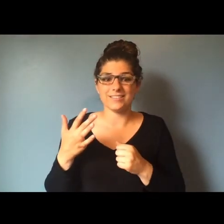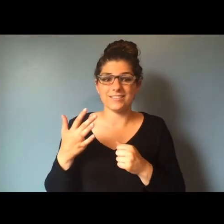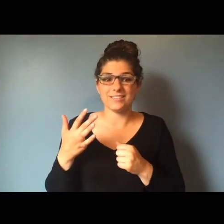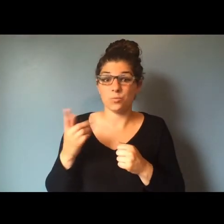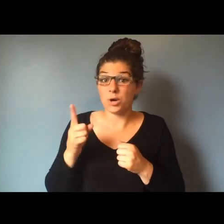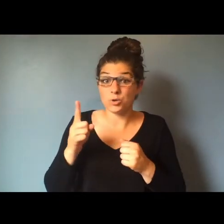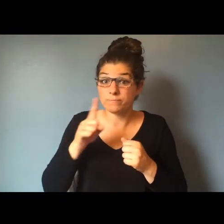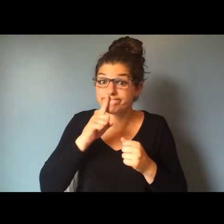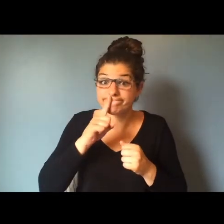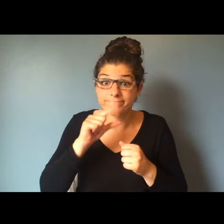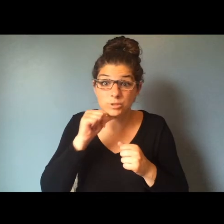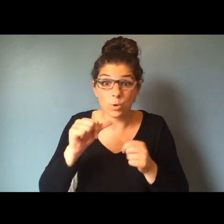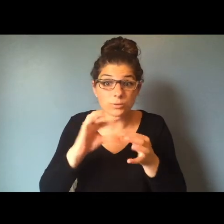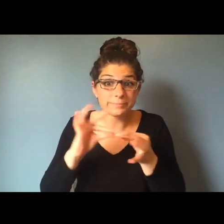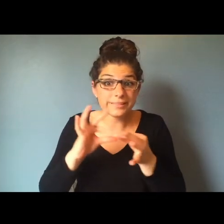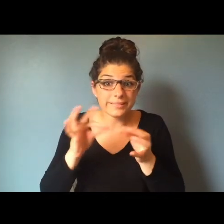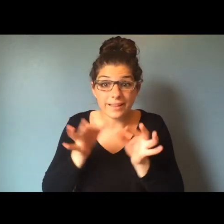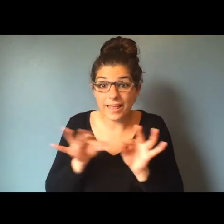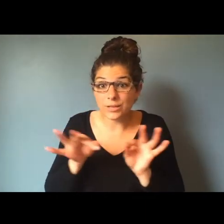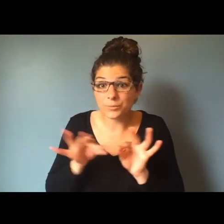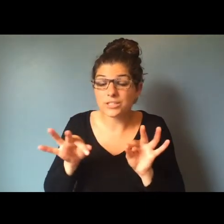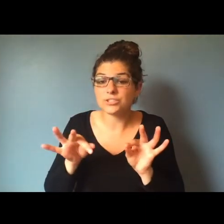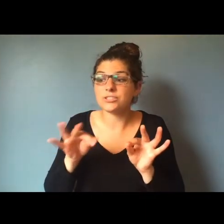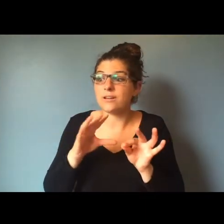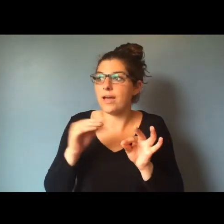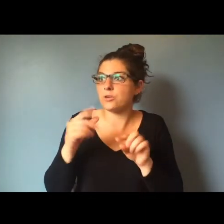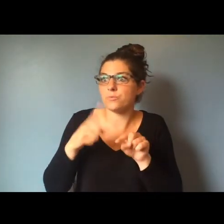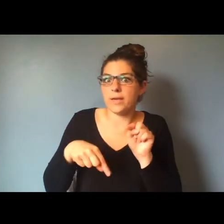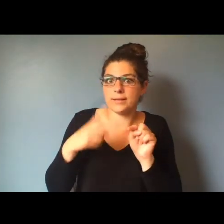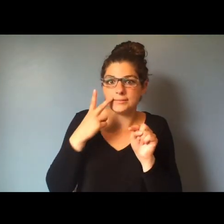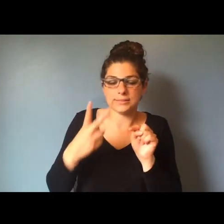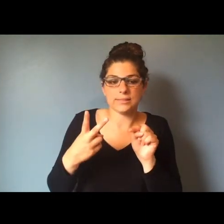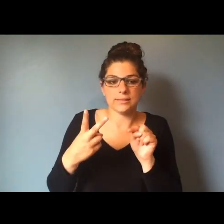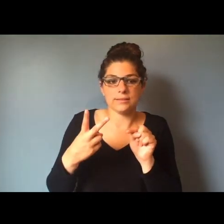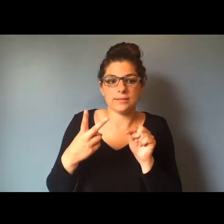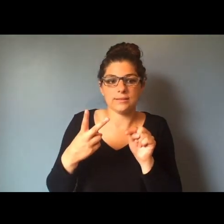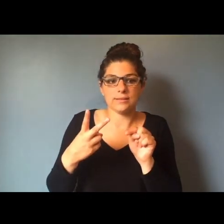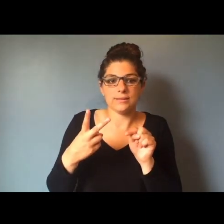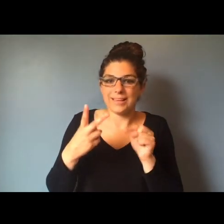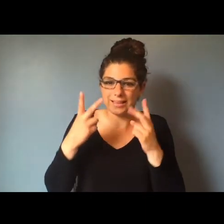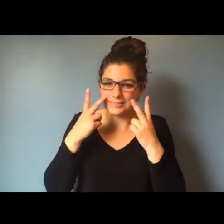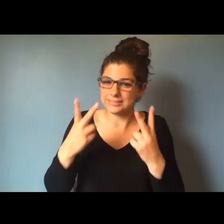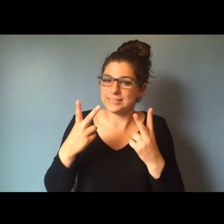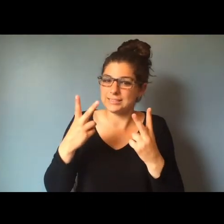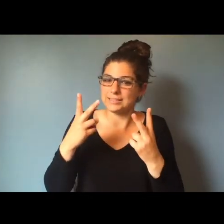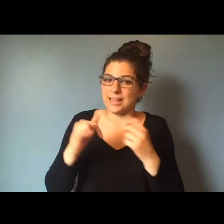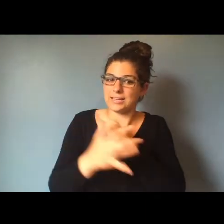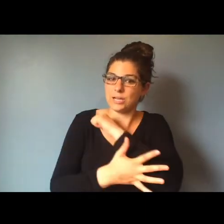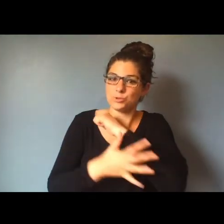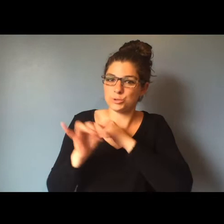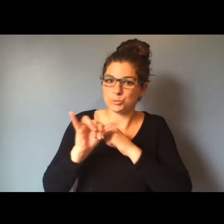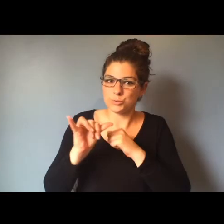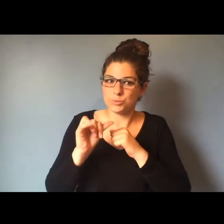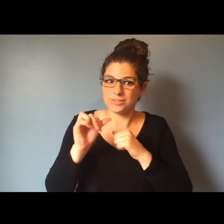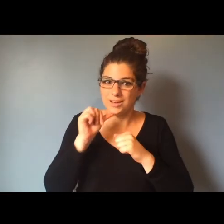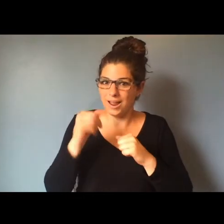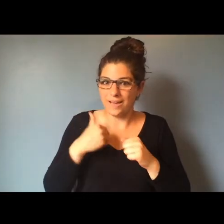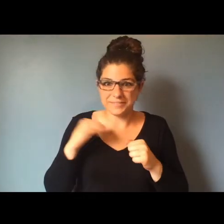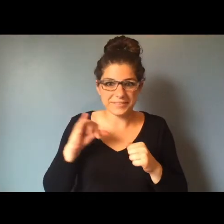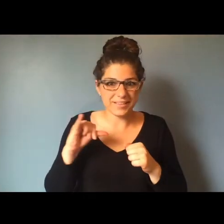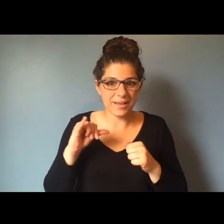where you don't speak the language, and then also not being able to see in that country too, and not have the same